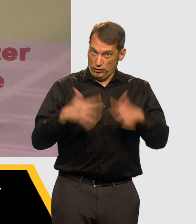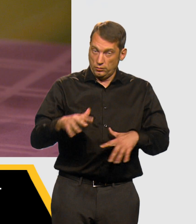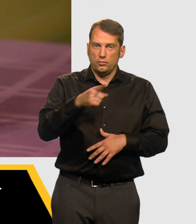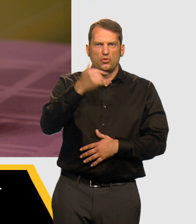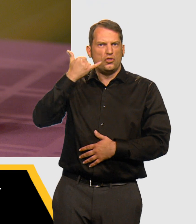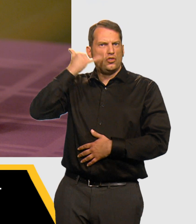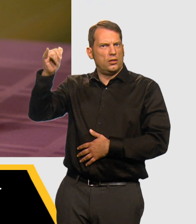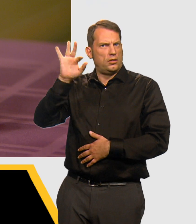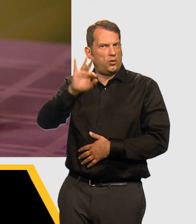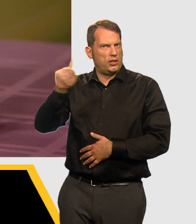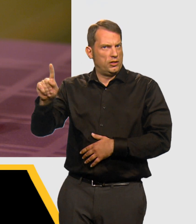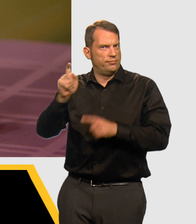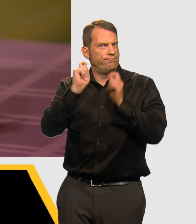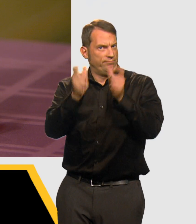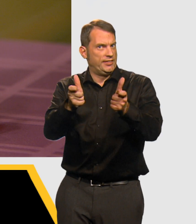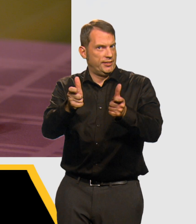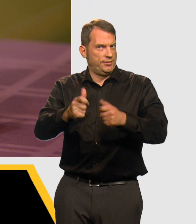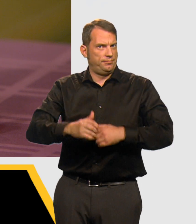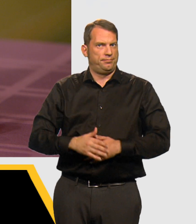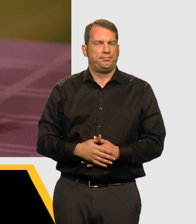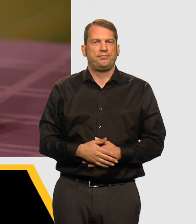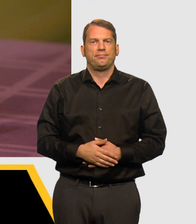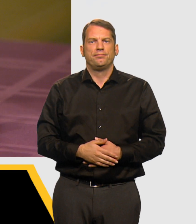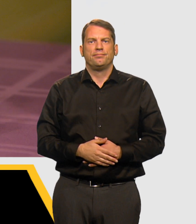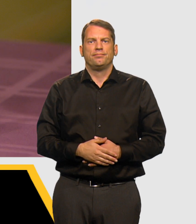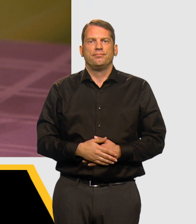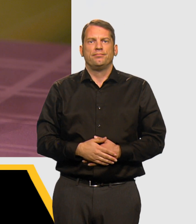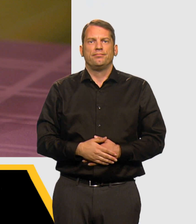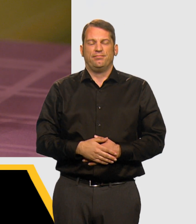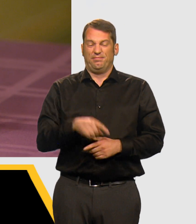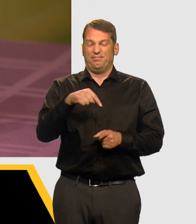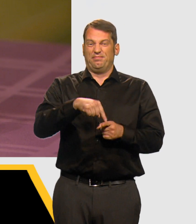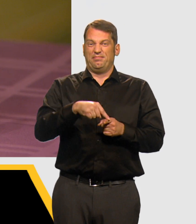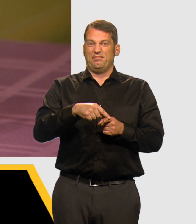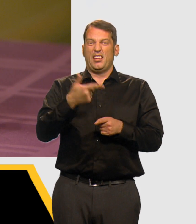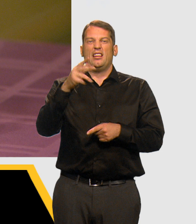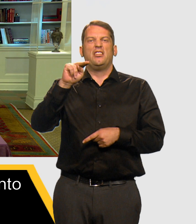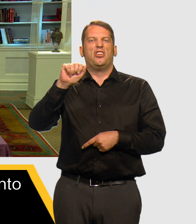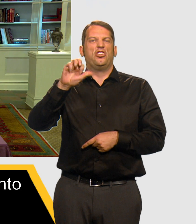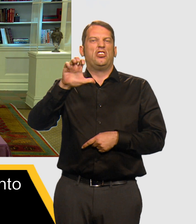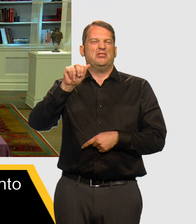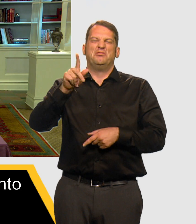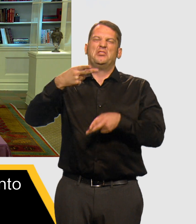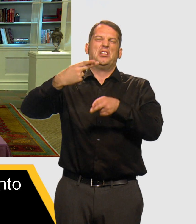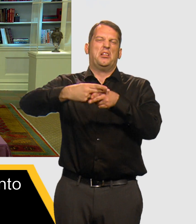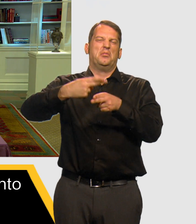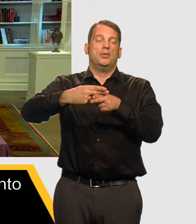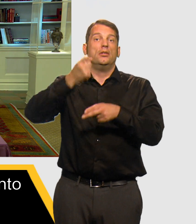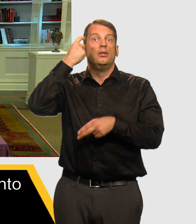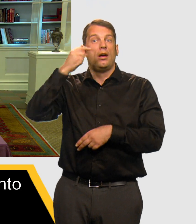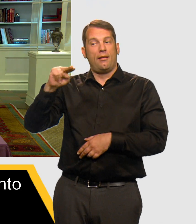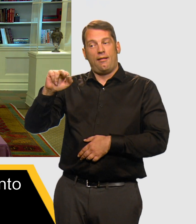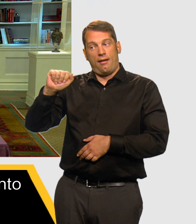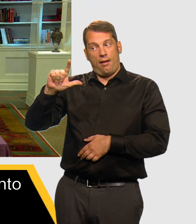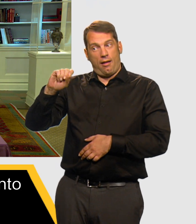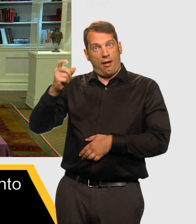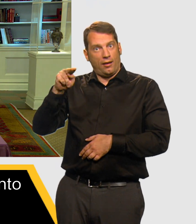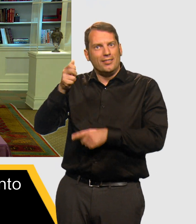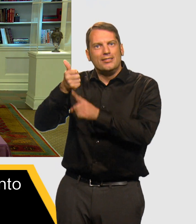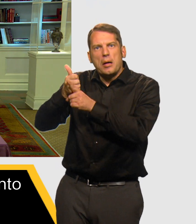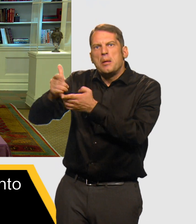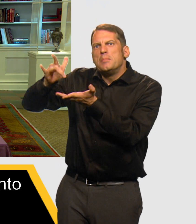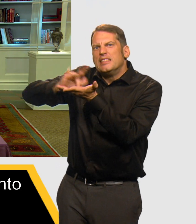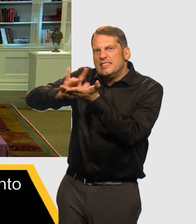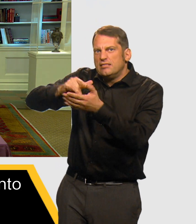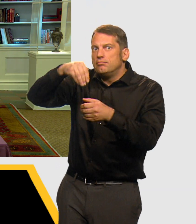naloxone. Narcan is simply the brand name for this device. Naloxone is the active medication inside the